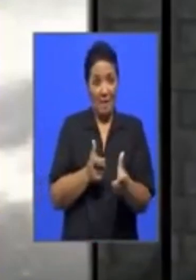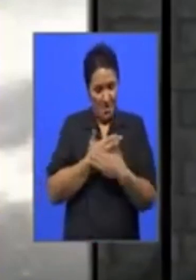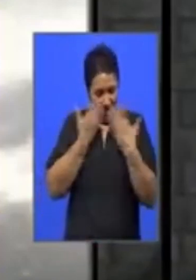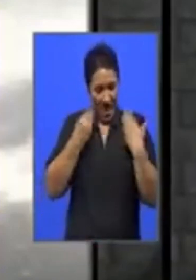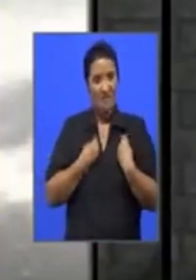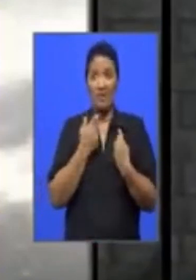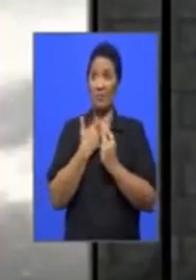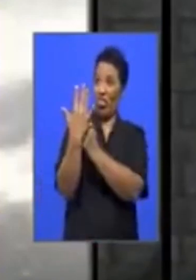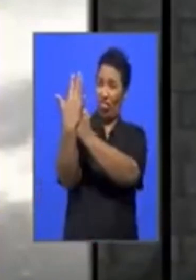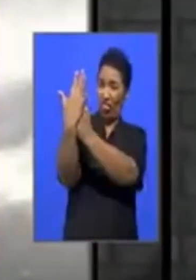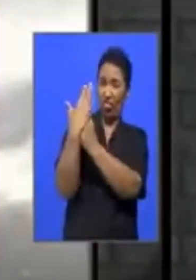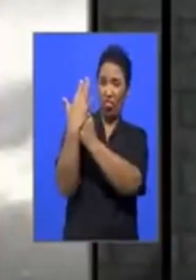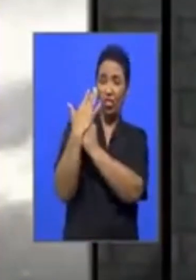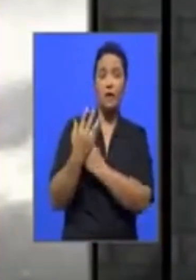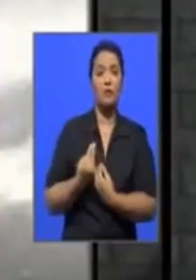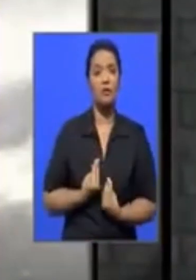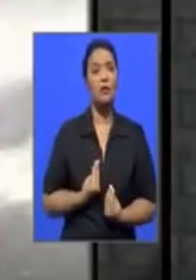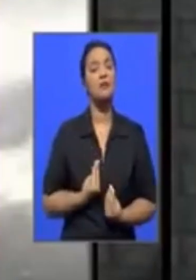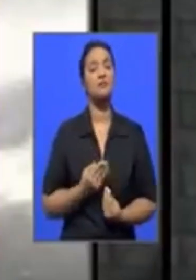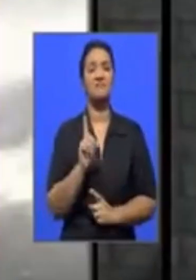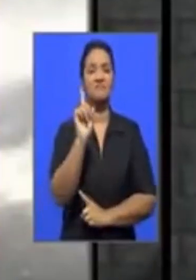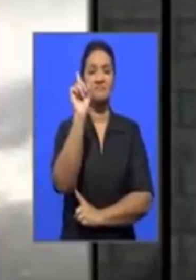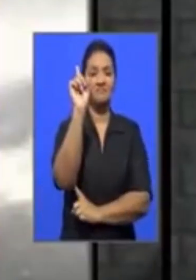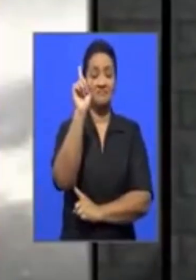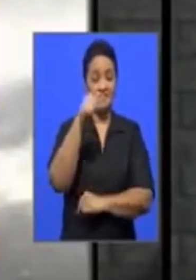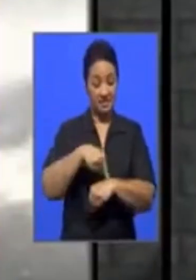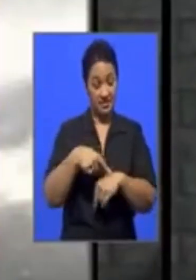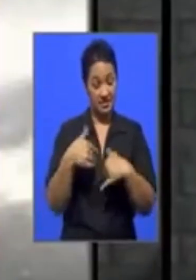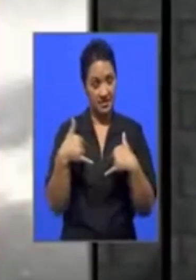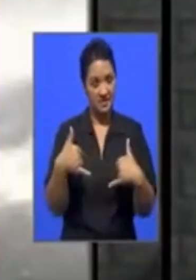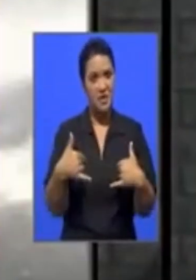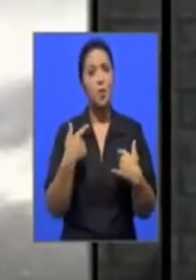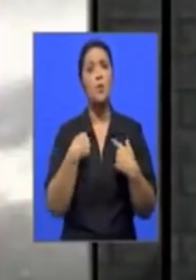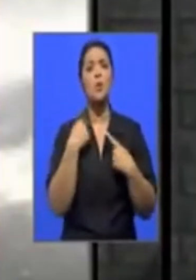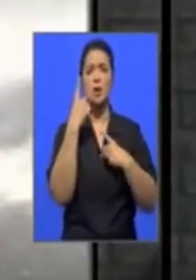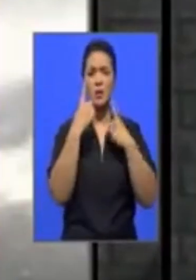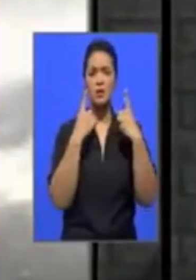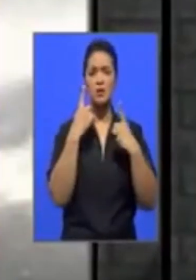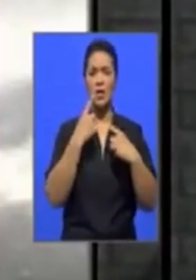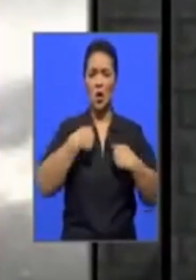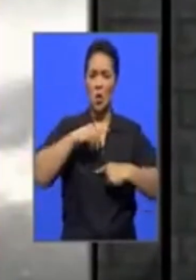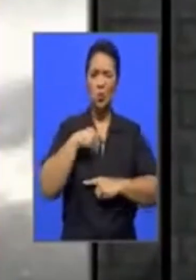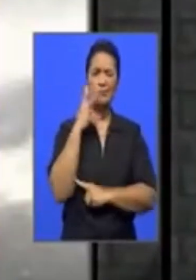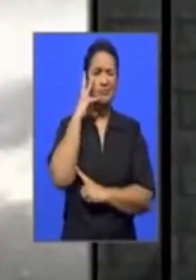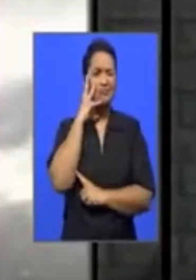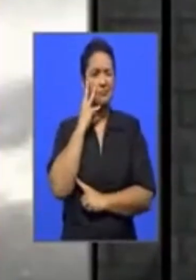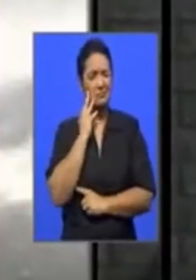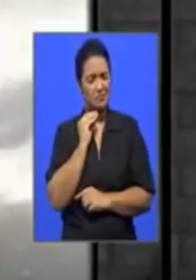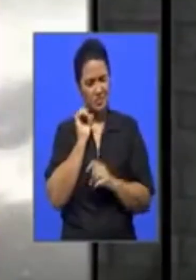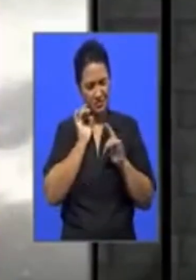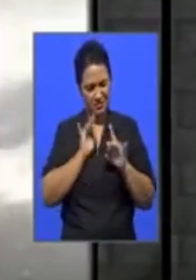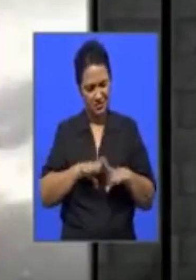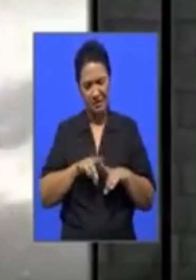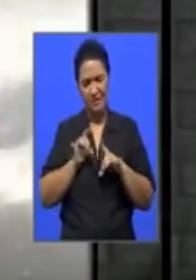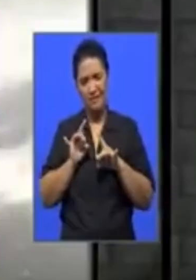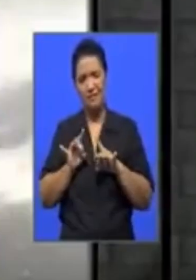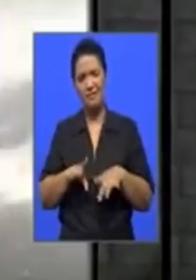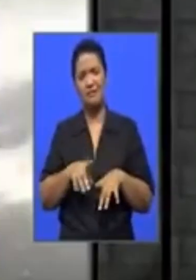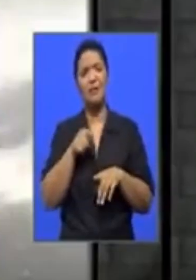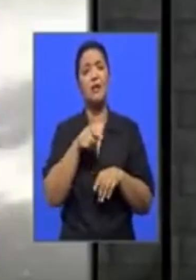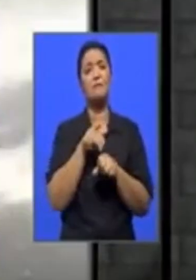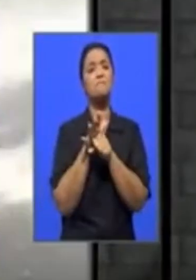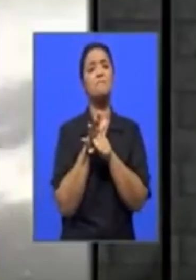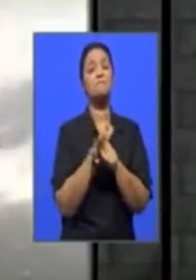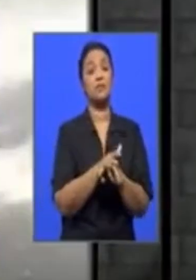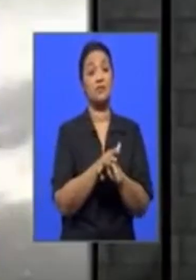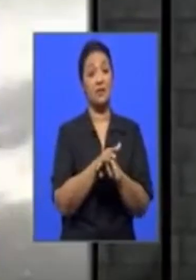the idea was contested within the movement. On April 8, 1960, the ANC was banned by the